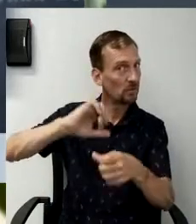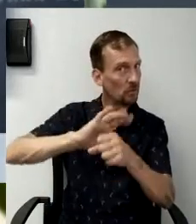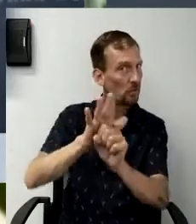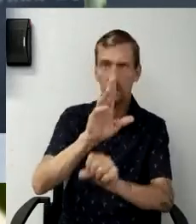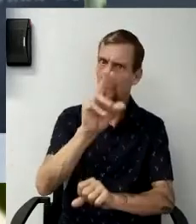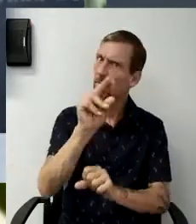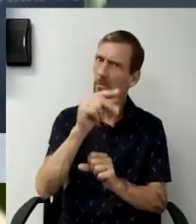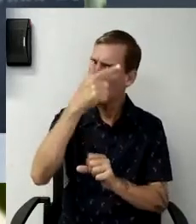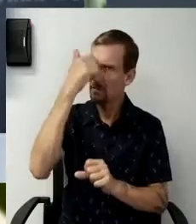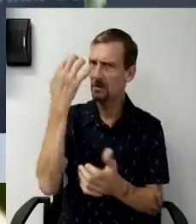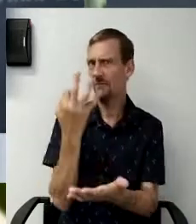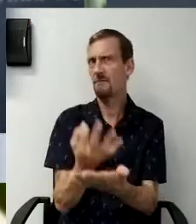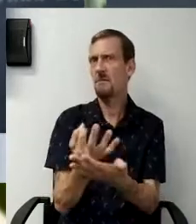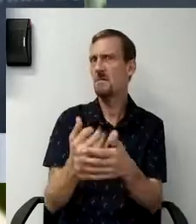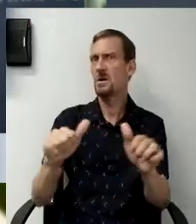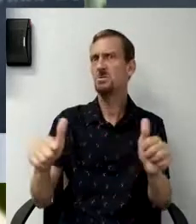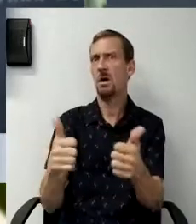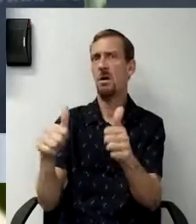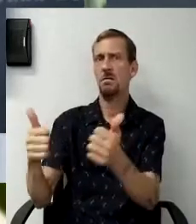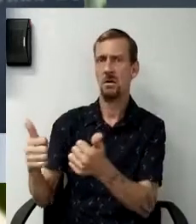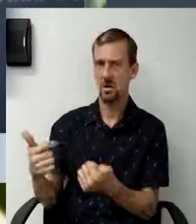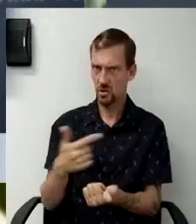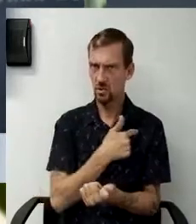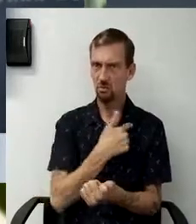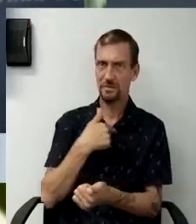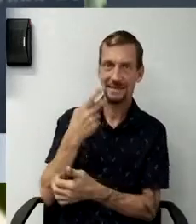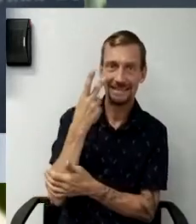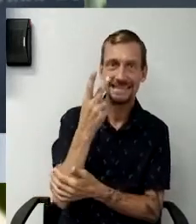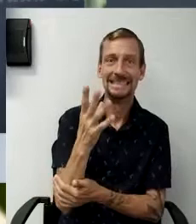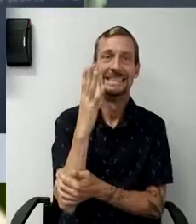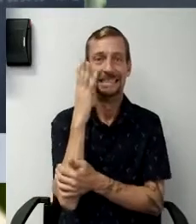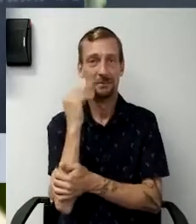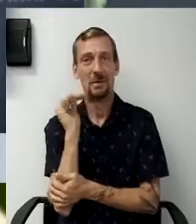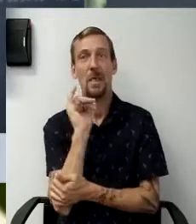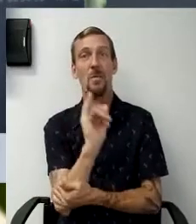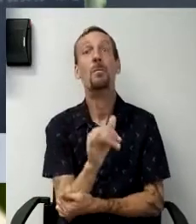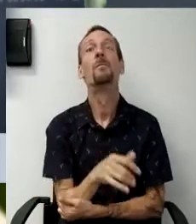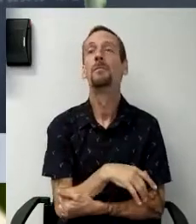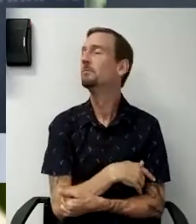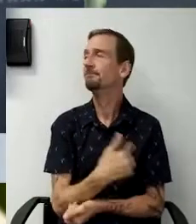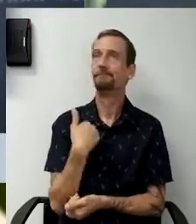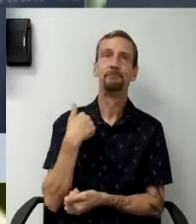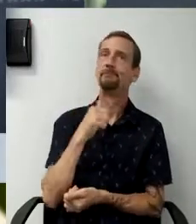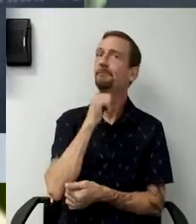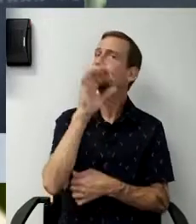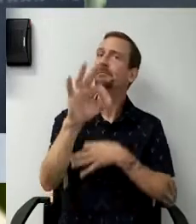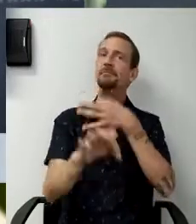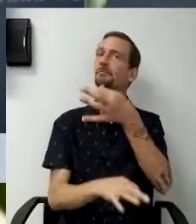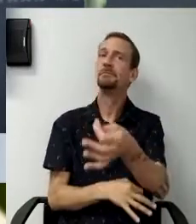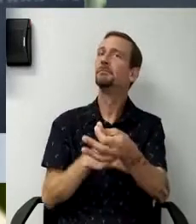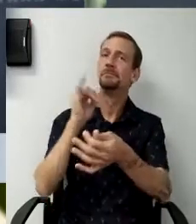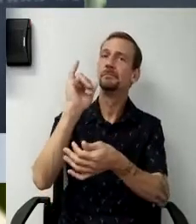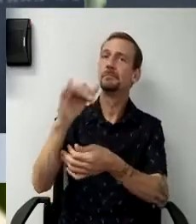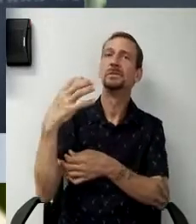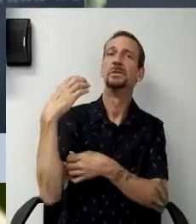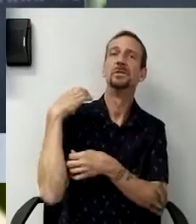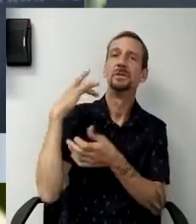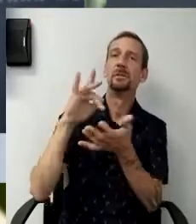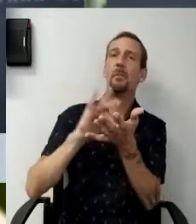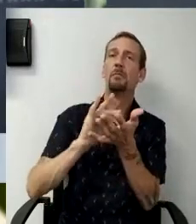but just the financial challenges that we were seeing, we were experiencing. So we did not replace that chief medical